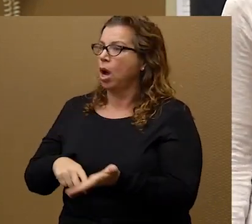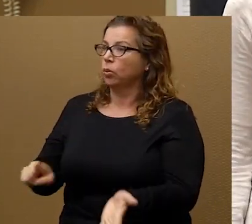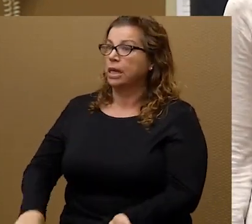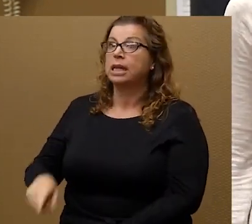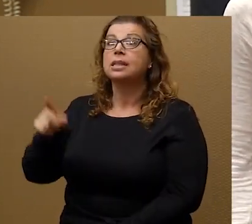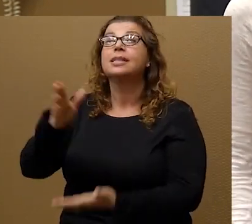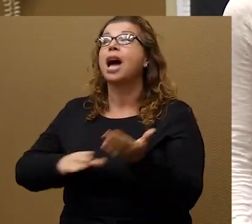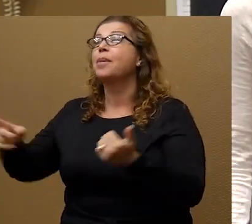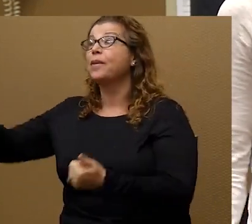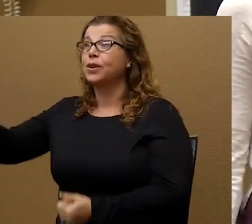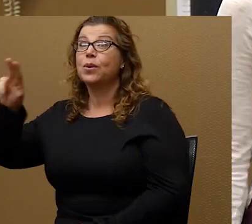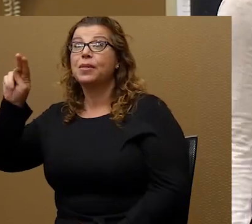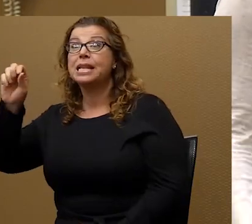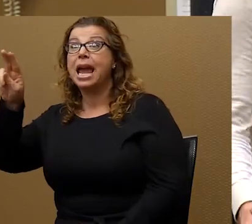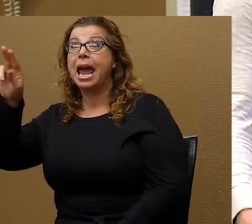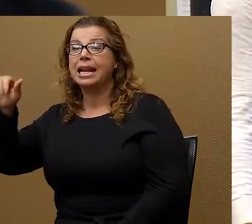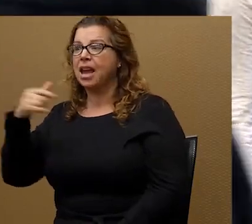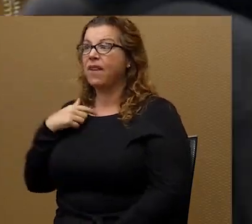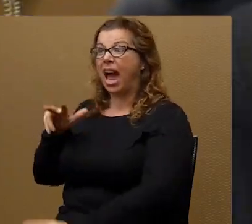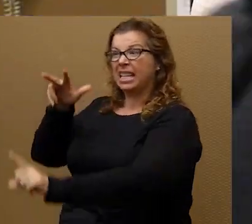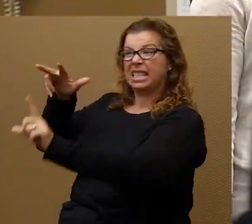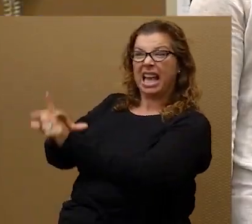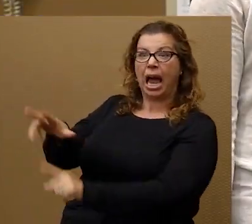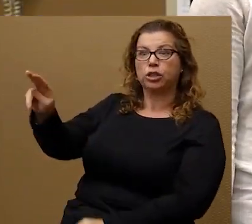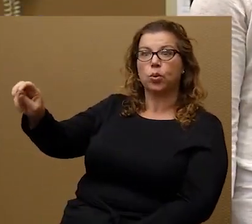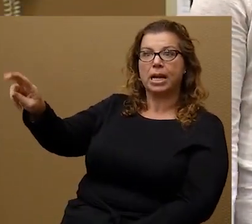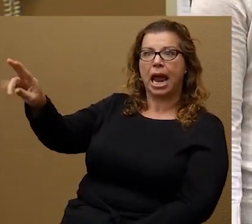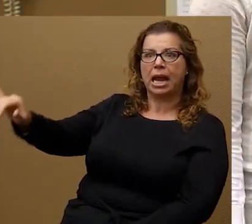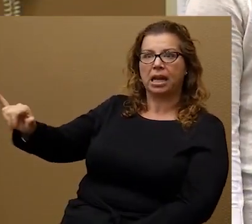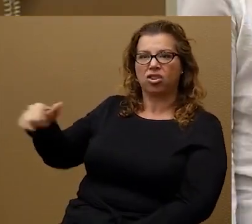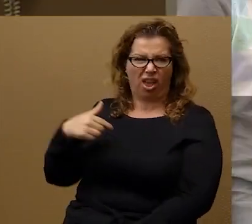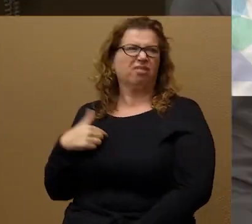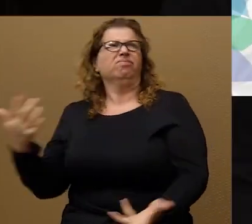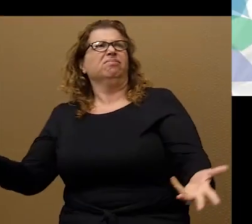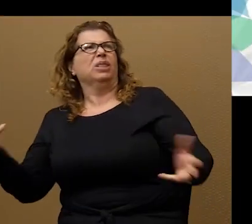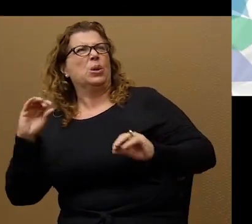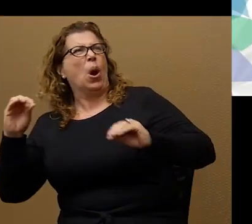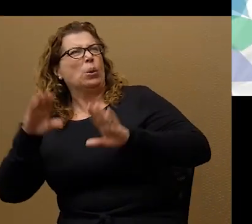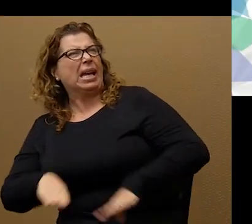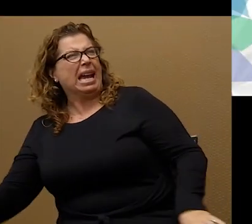of you did not. So think about what your child is reinforced by.